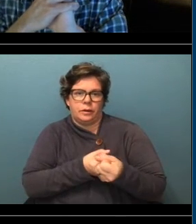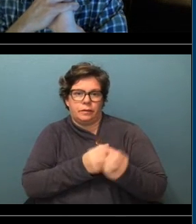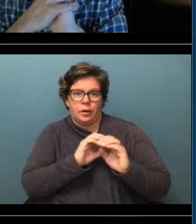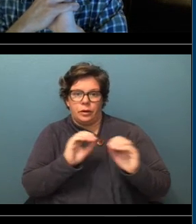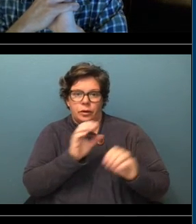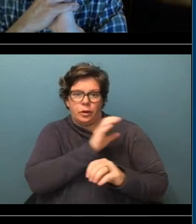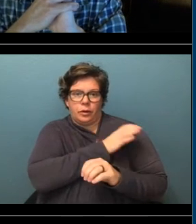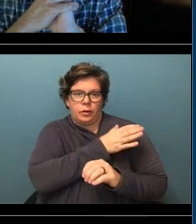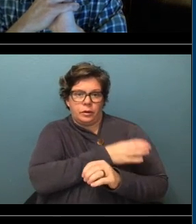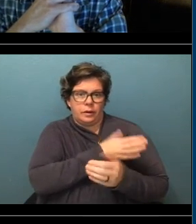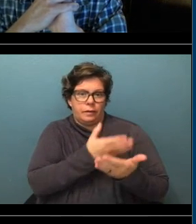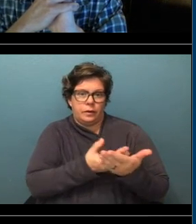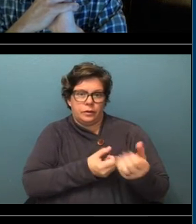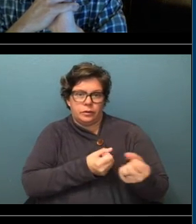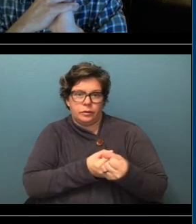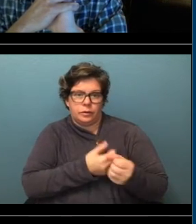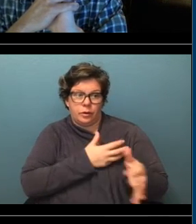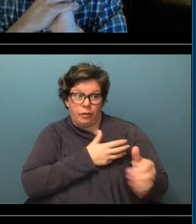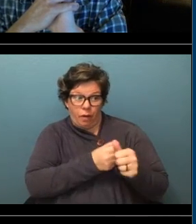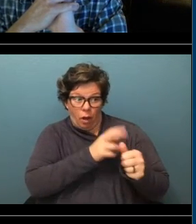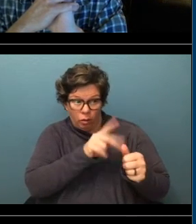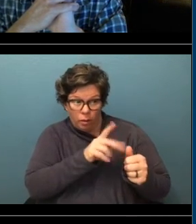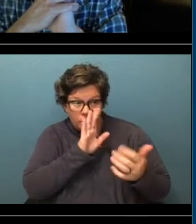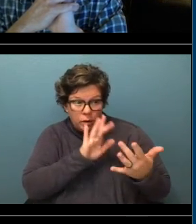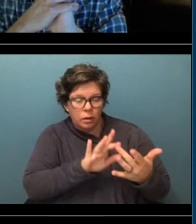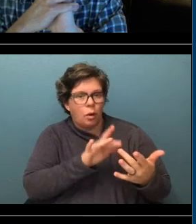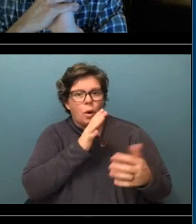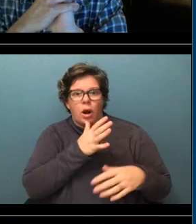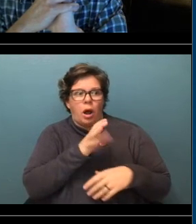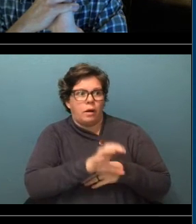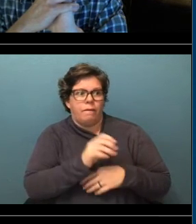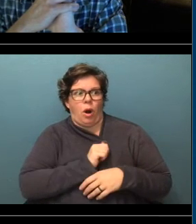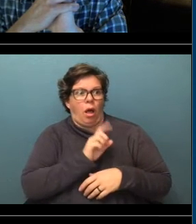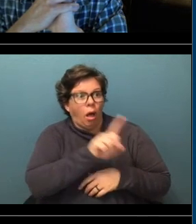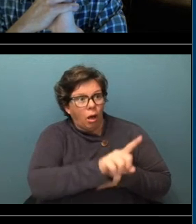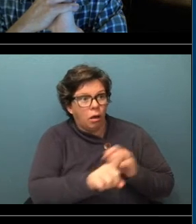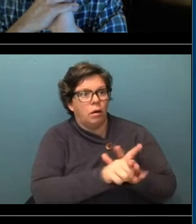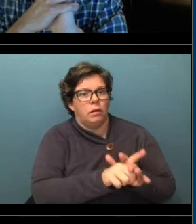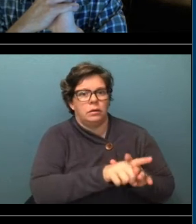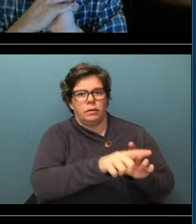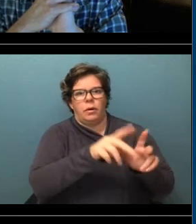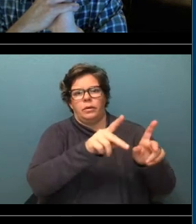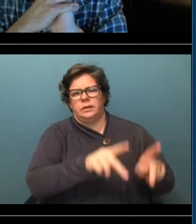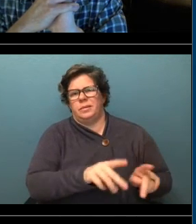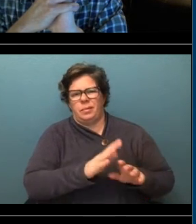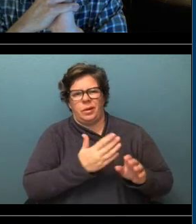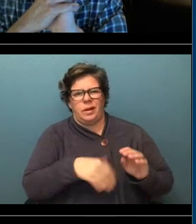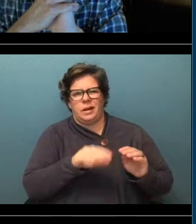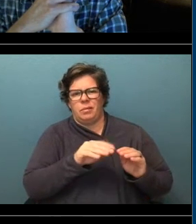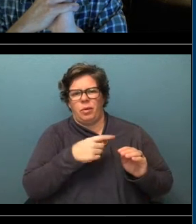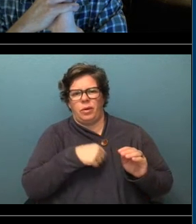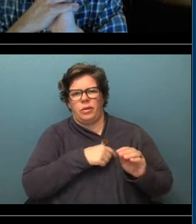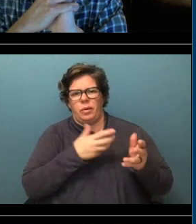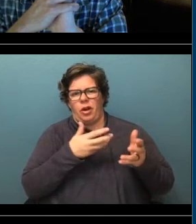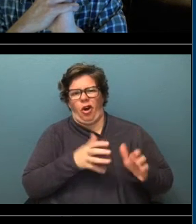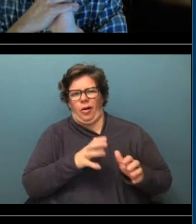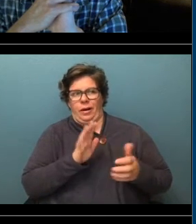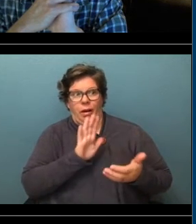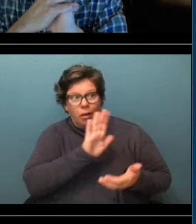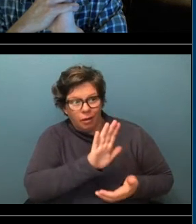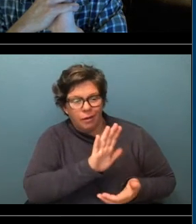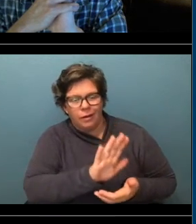clinical justification for follow-up, we're not going to impose ourselves on those individuals any more than we already have.